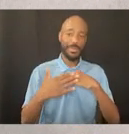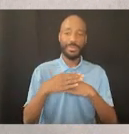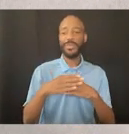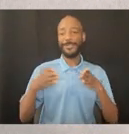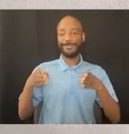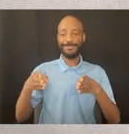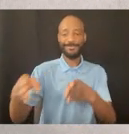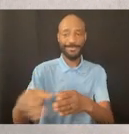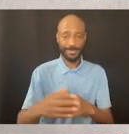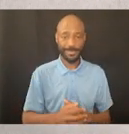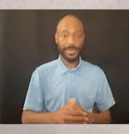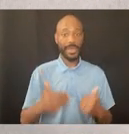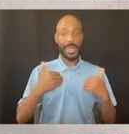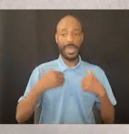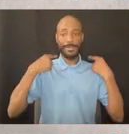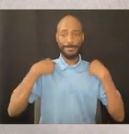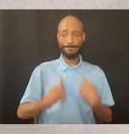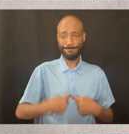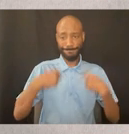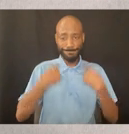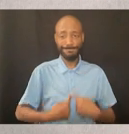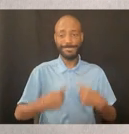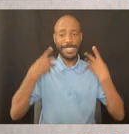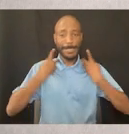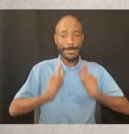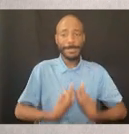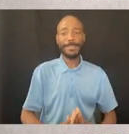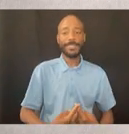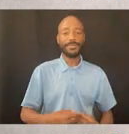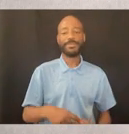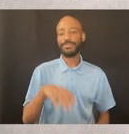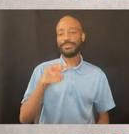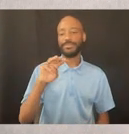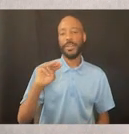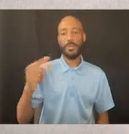wears multiple Mardi Gras beads around his neck.